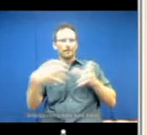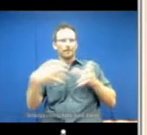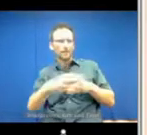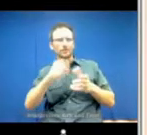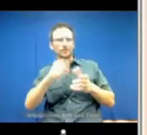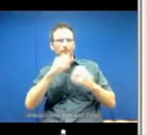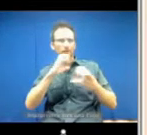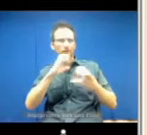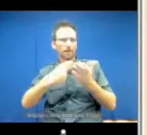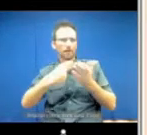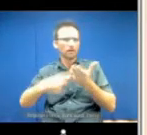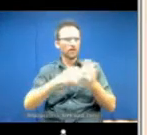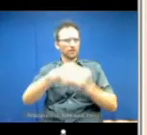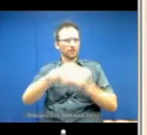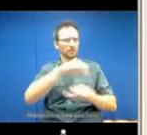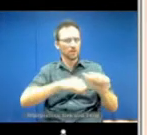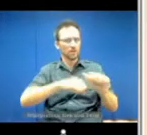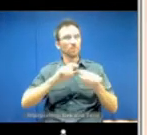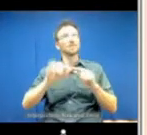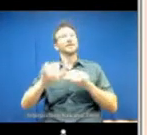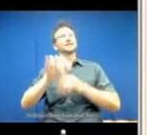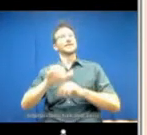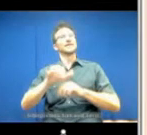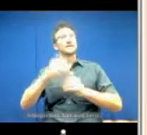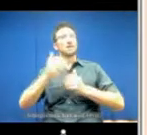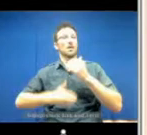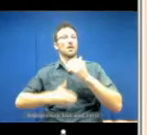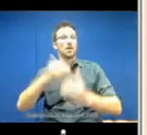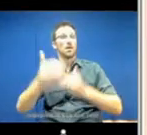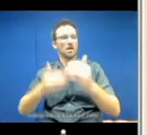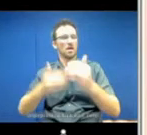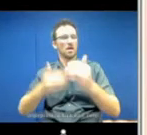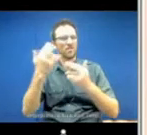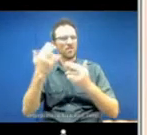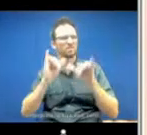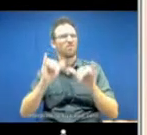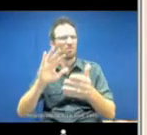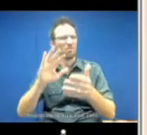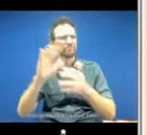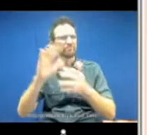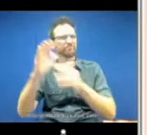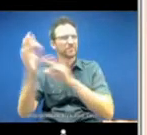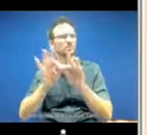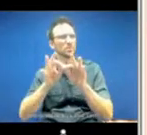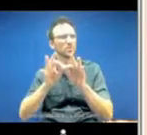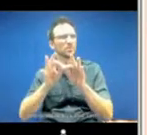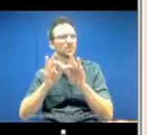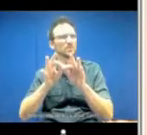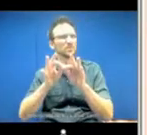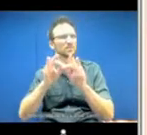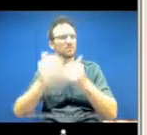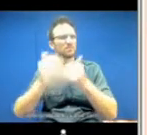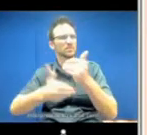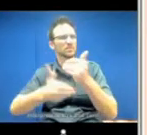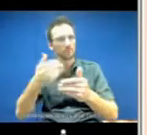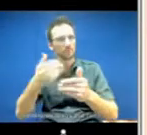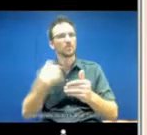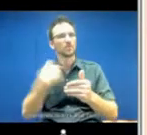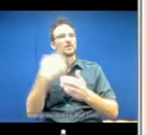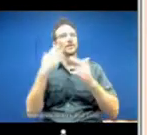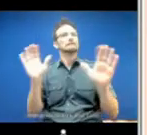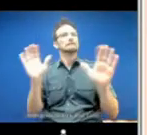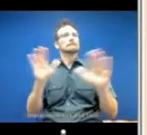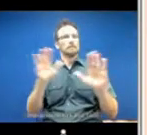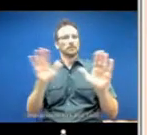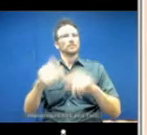very difficult to interpret. And so we did ask for a short meeting, and